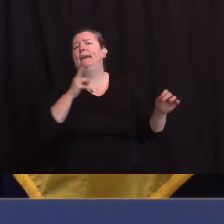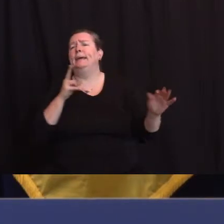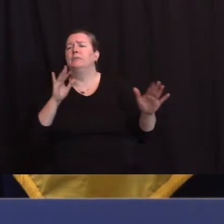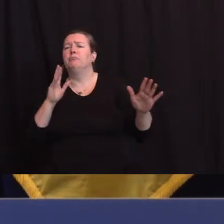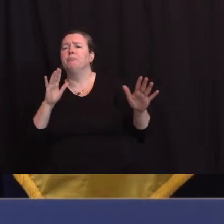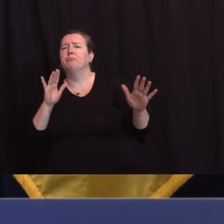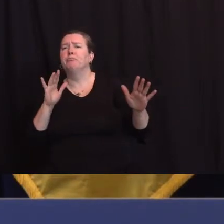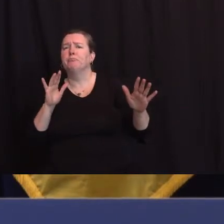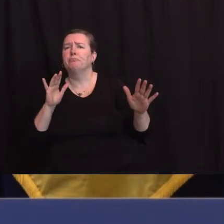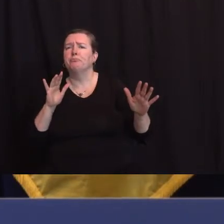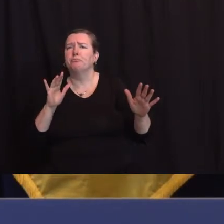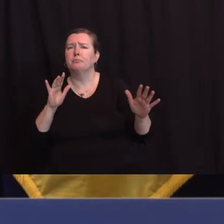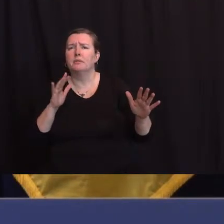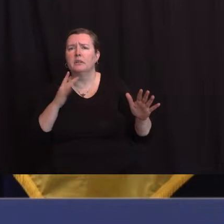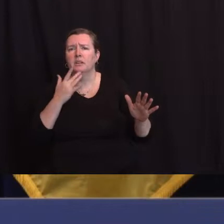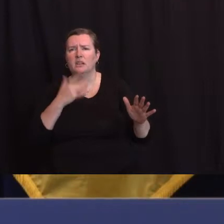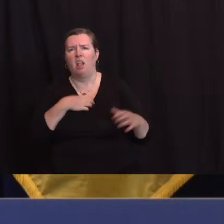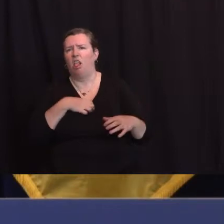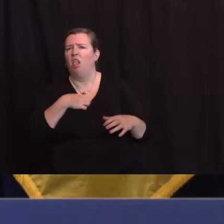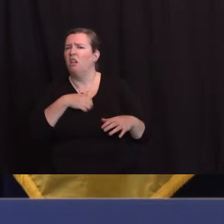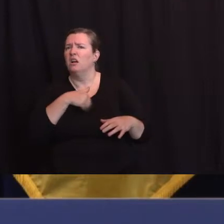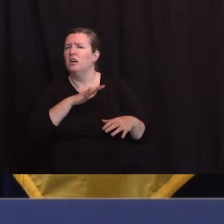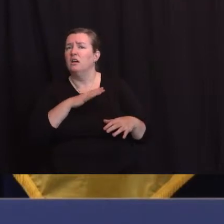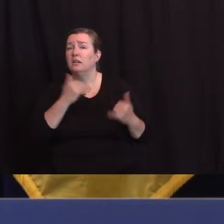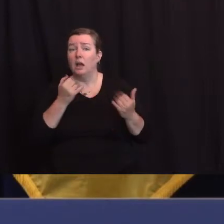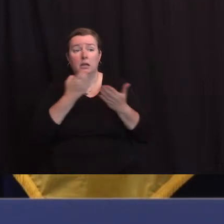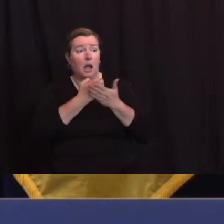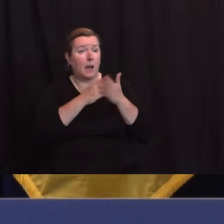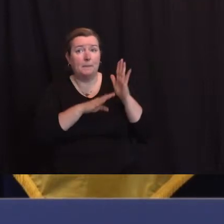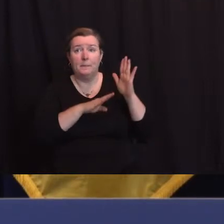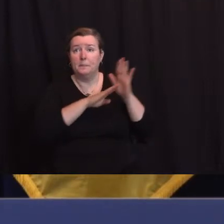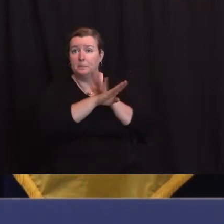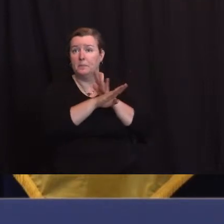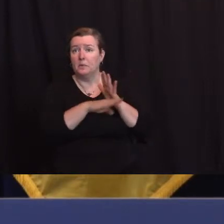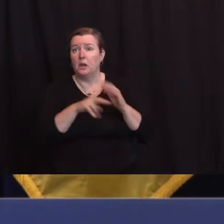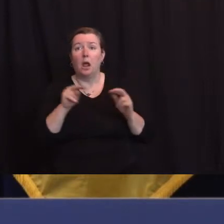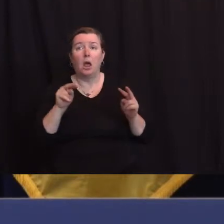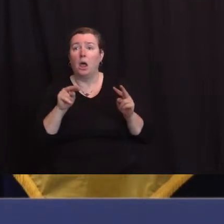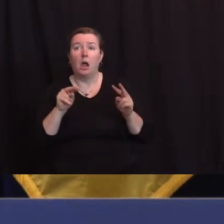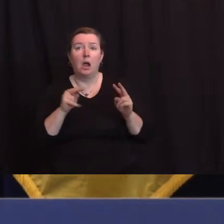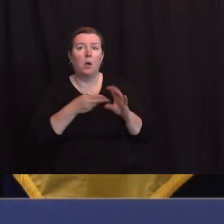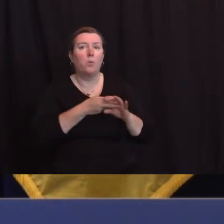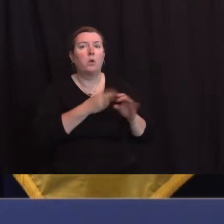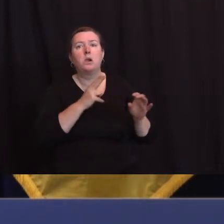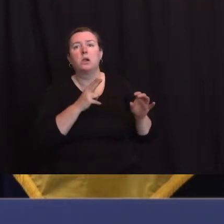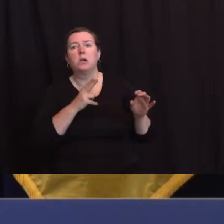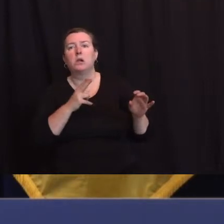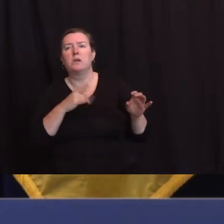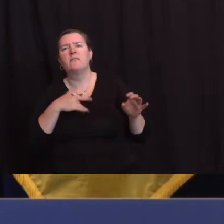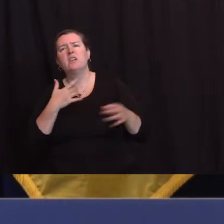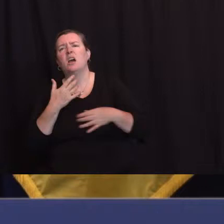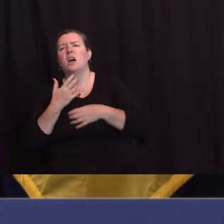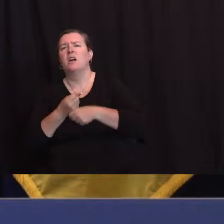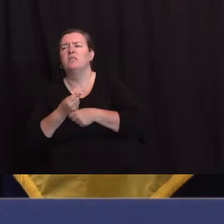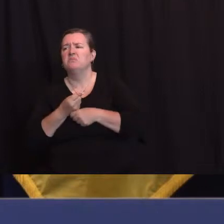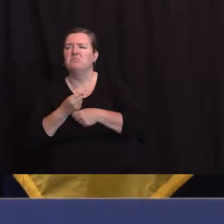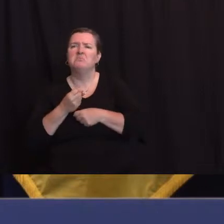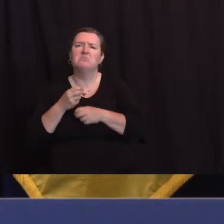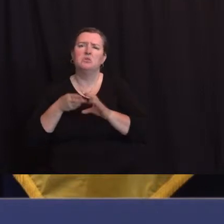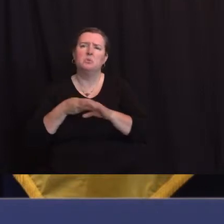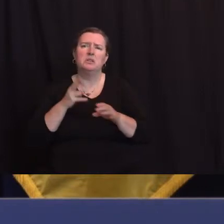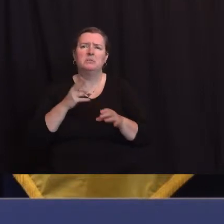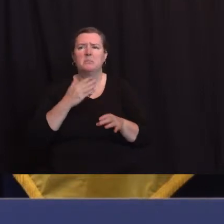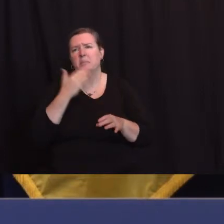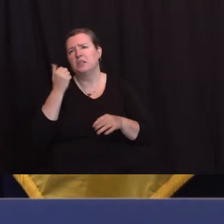they're discouraged. When it's going up at the rate it's going up, they leave the workforce with an element of confidence that they think they can